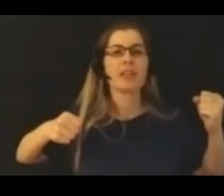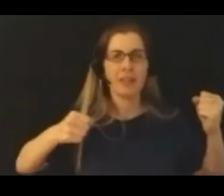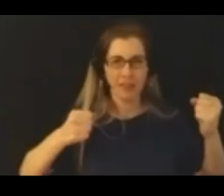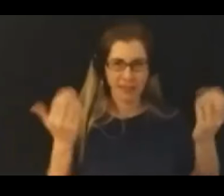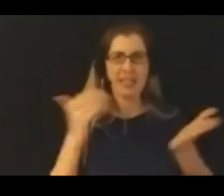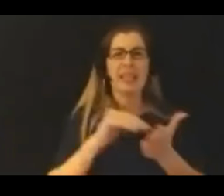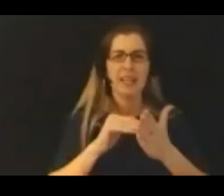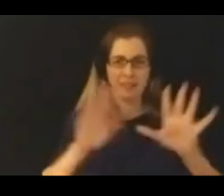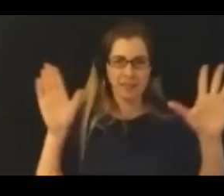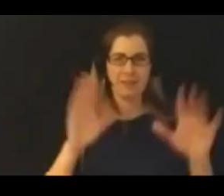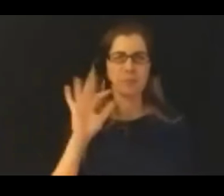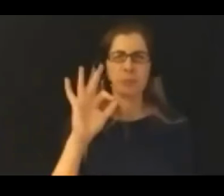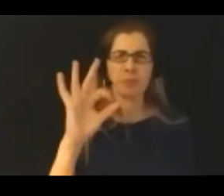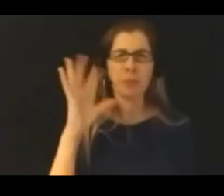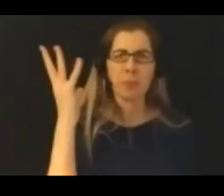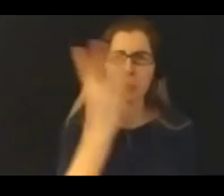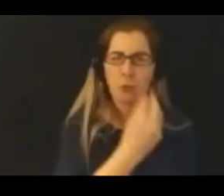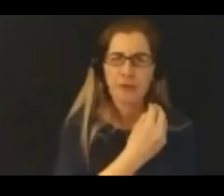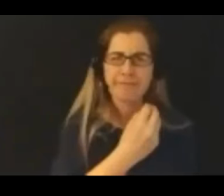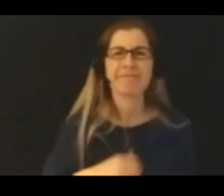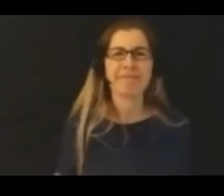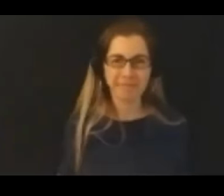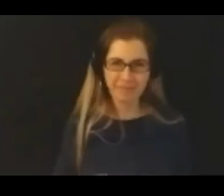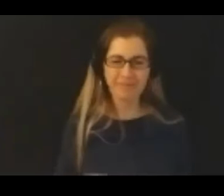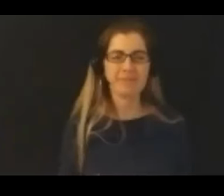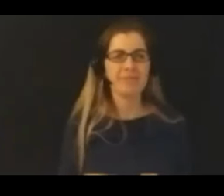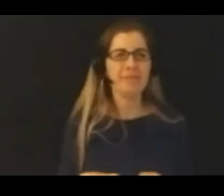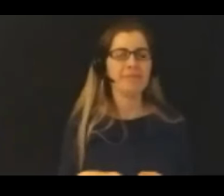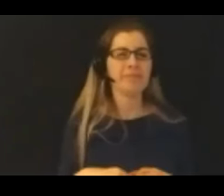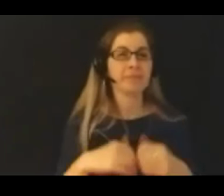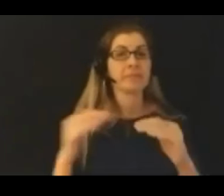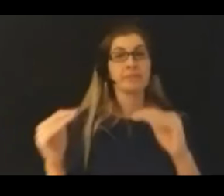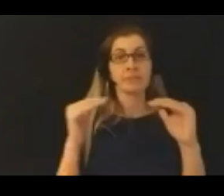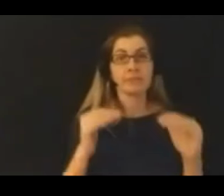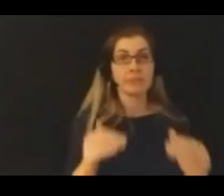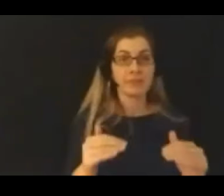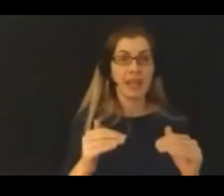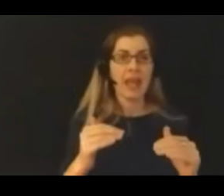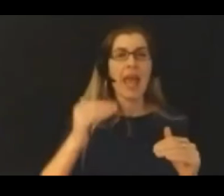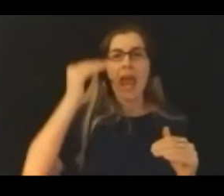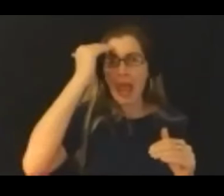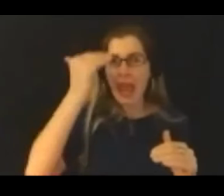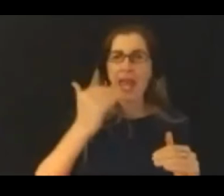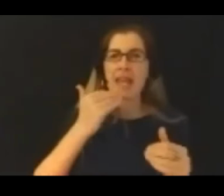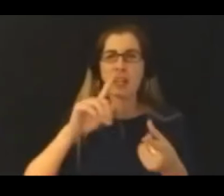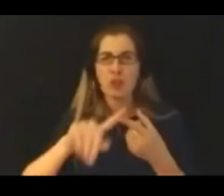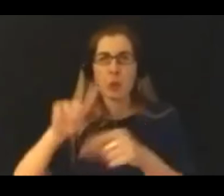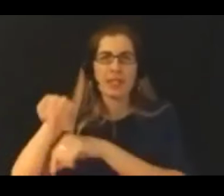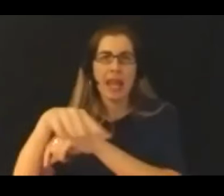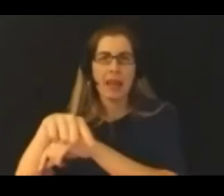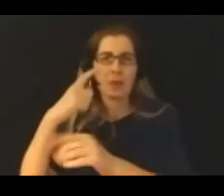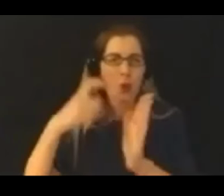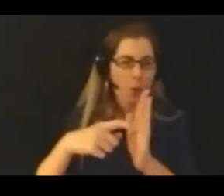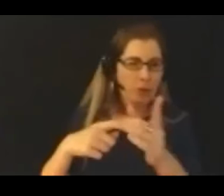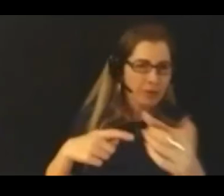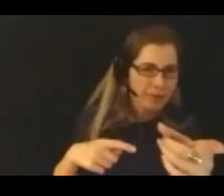joyful, lovely. From here, our next pattern is head to tail. And you can see in the photo, Julia's doing a nice